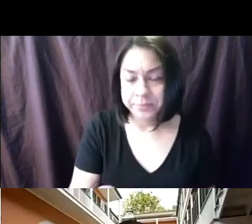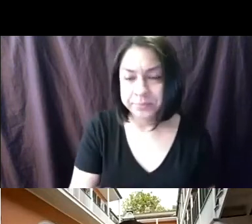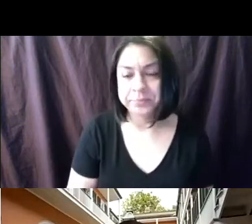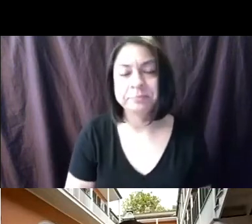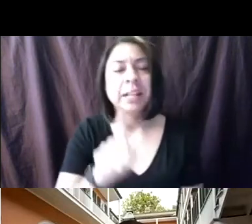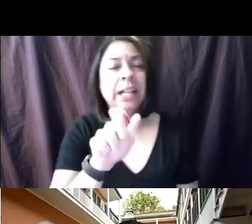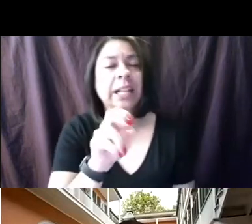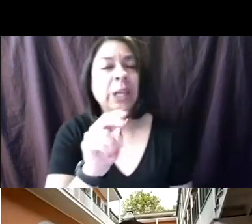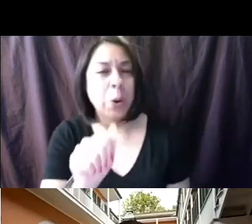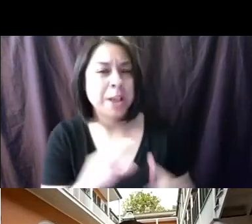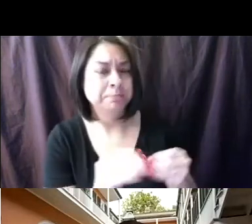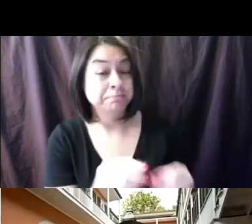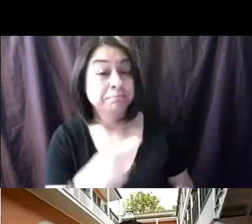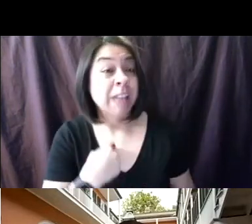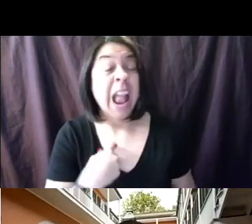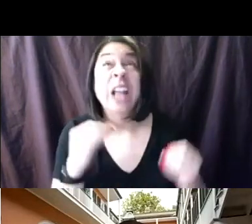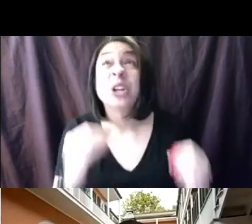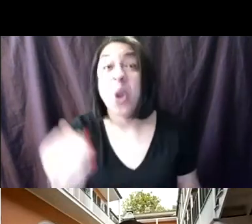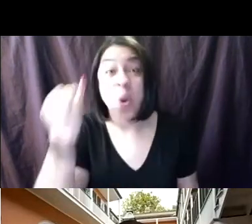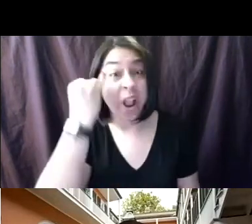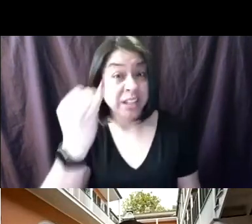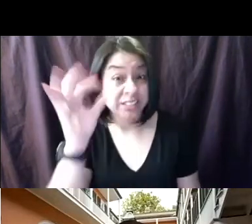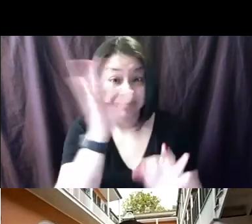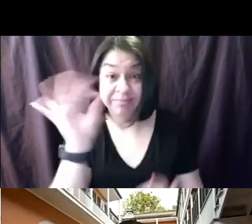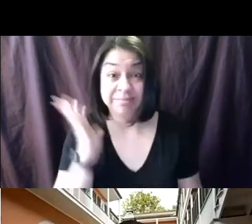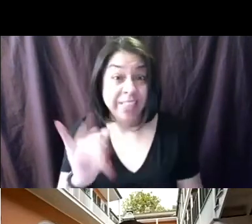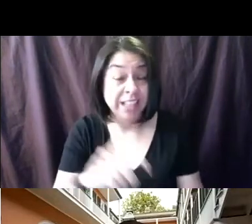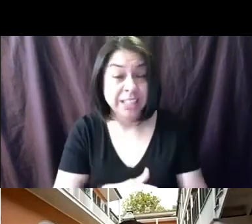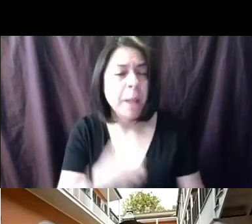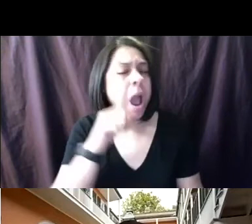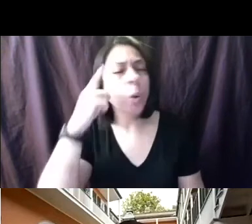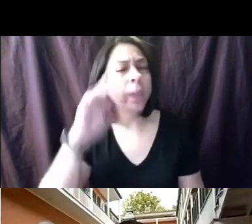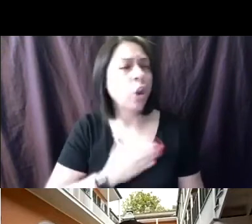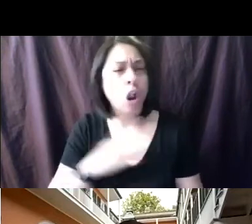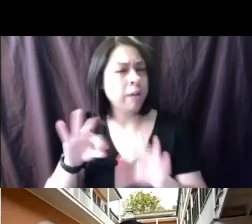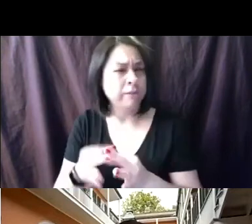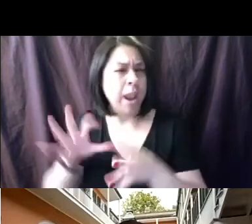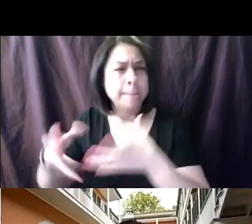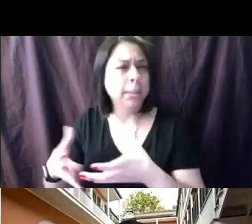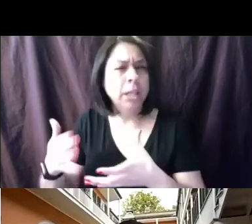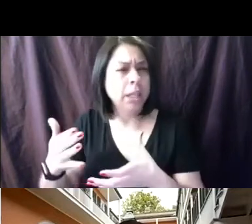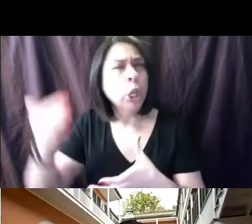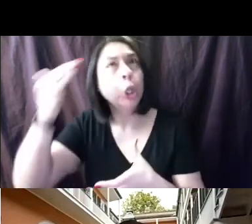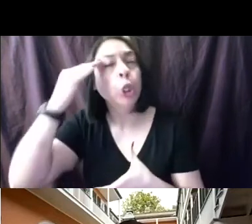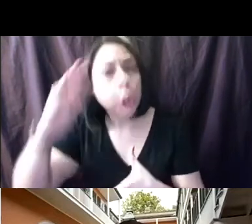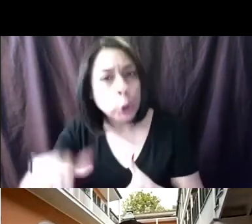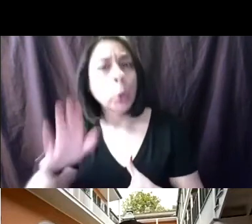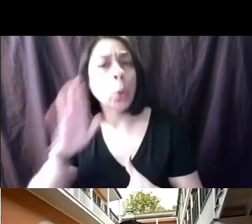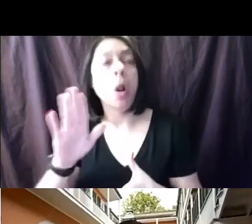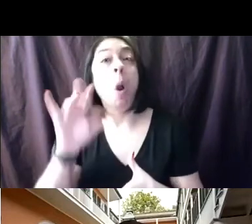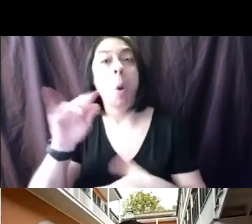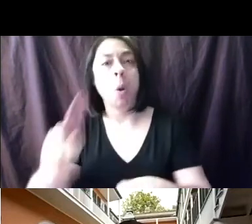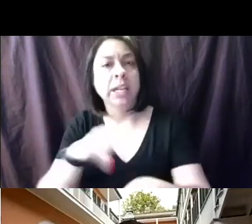I had no idea. And I don't really think our families knew that it was going to go